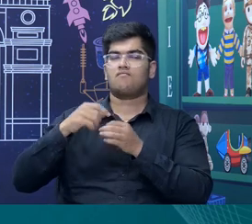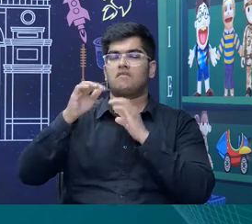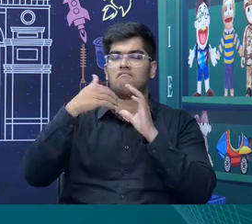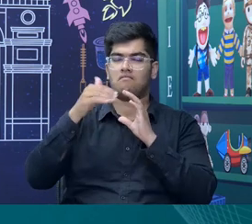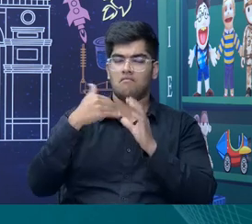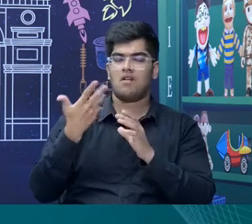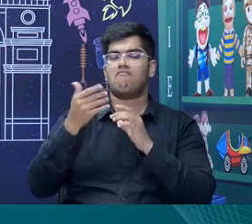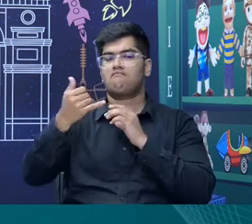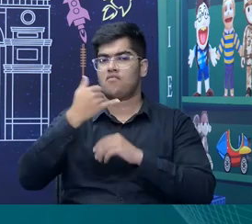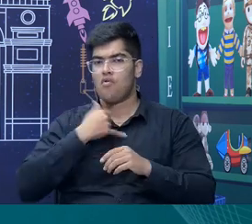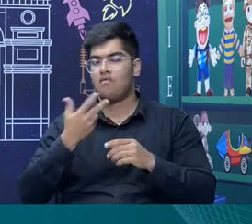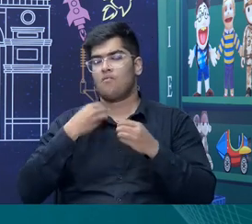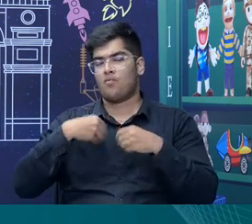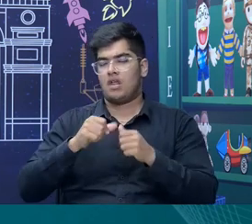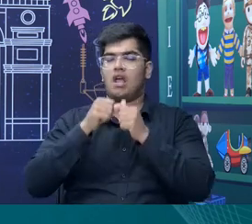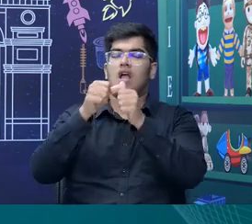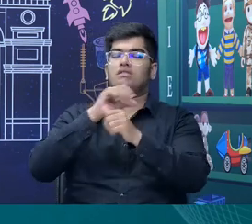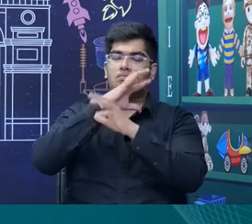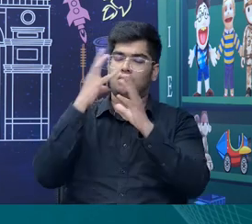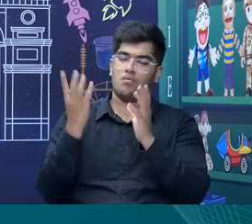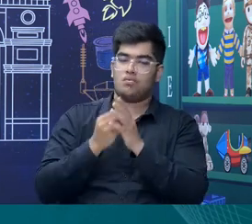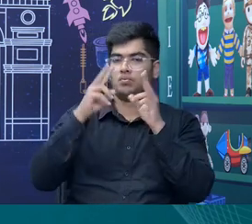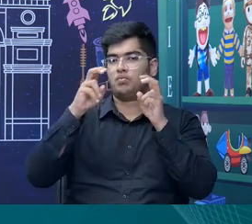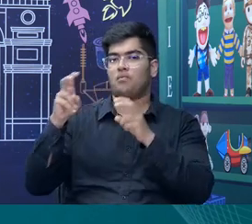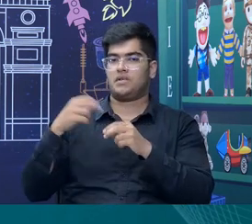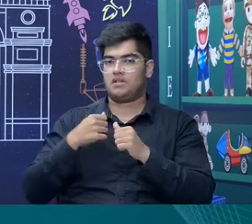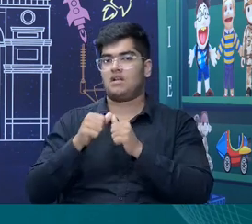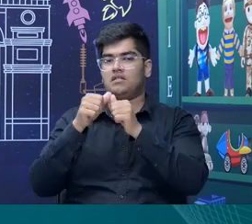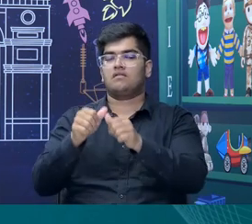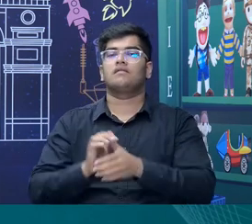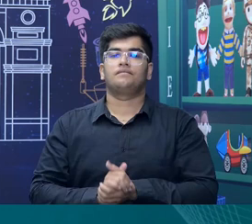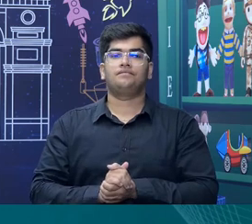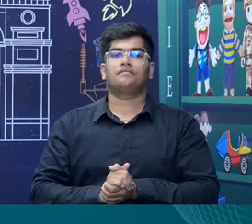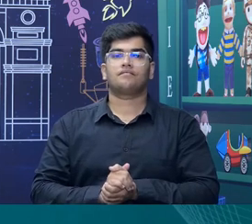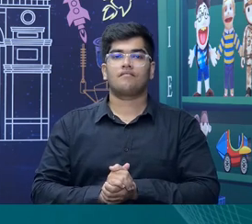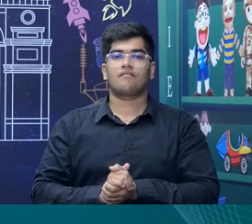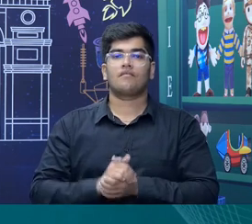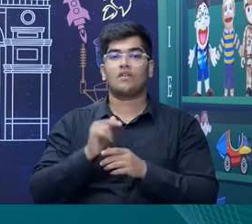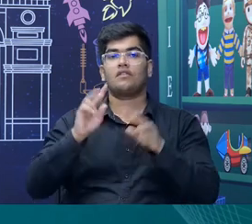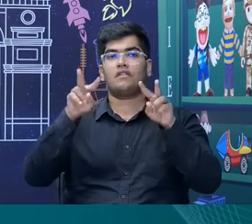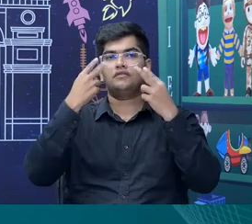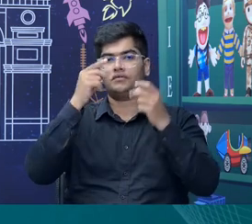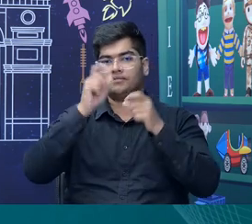so without any further delay let's move towards our expertise viewers